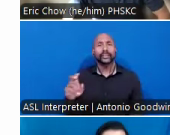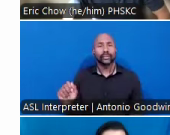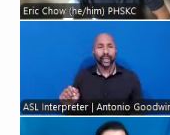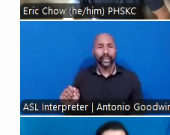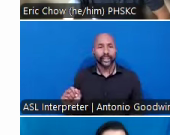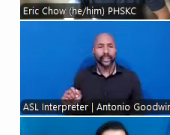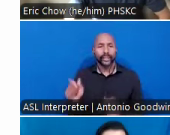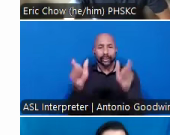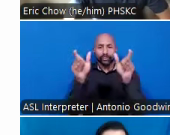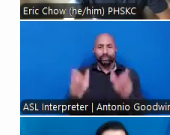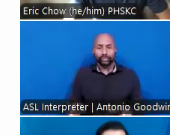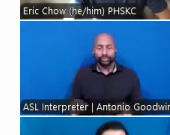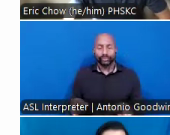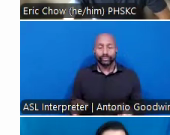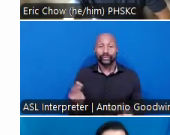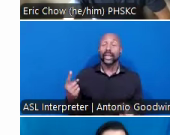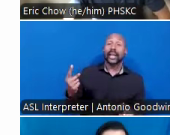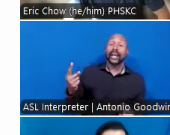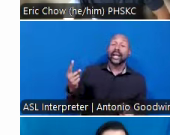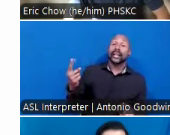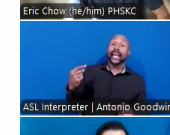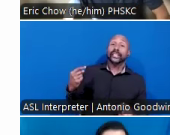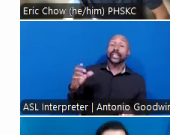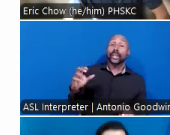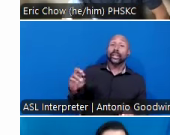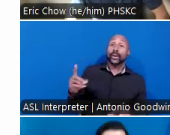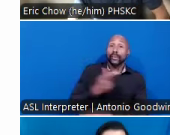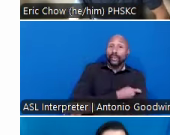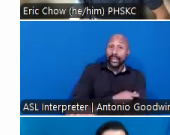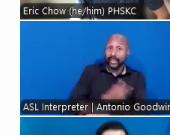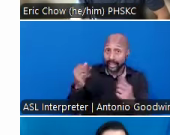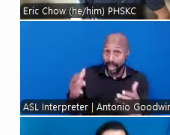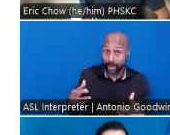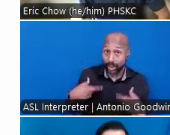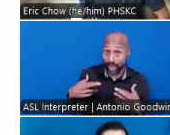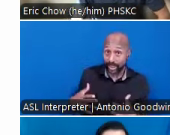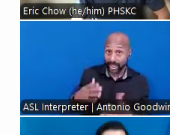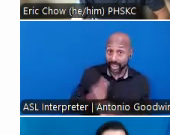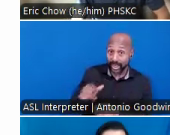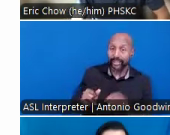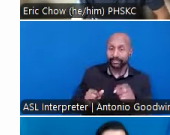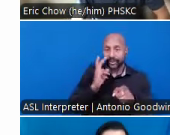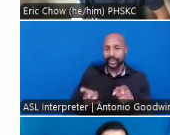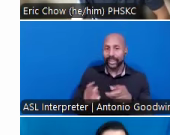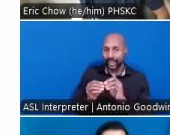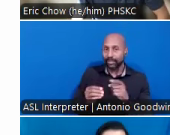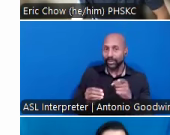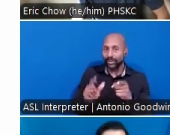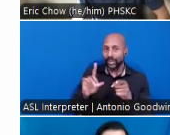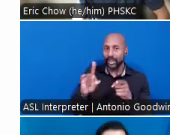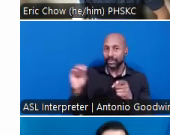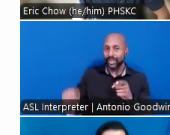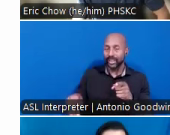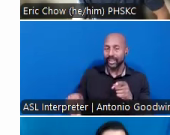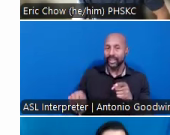who received last year's COVID vaccine shows that unfortunately, our numbers aren't as high as we'd like to see them.